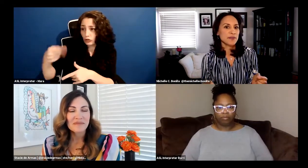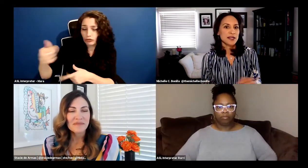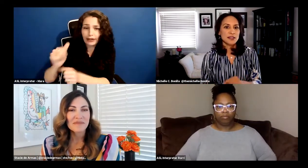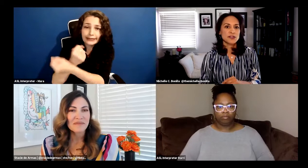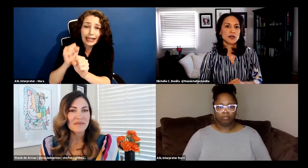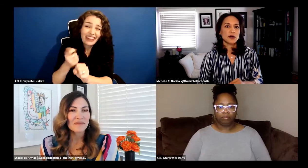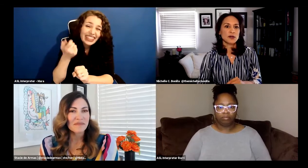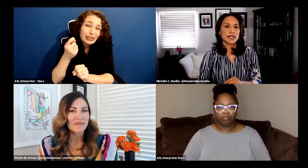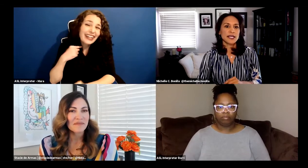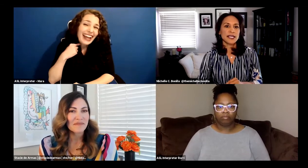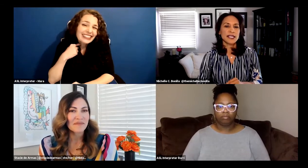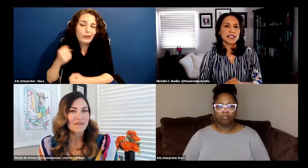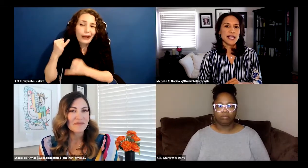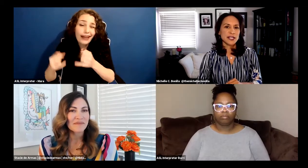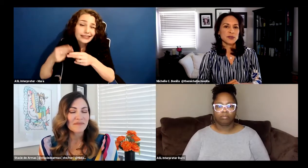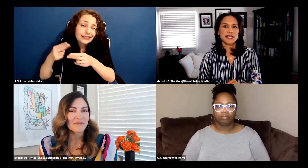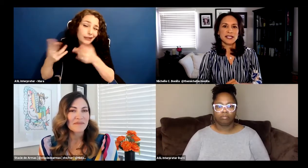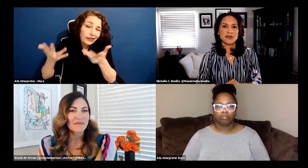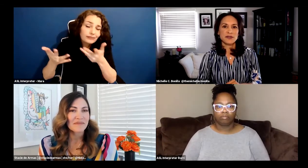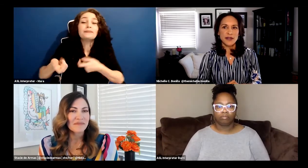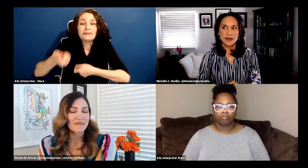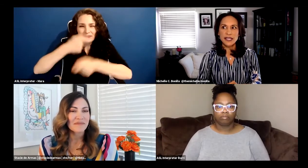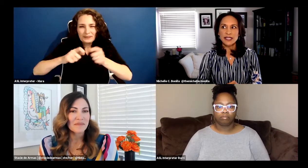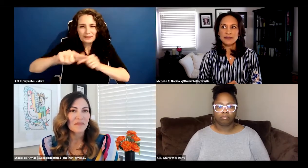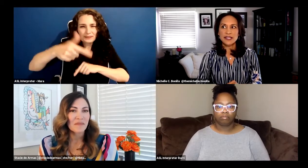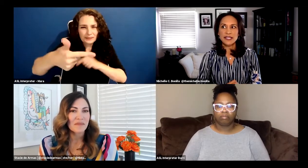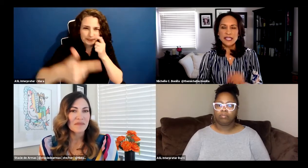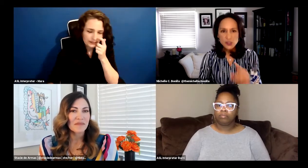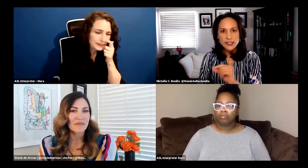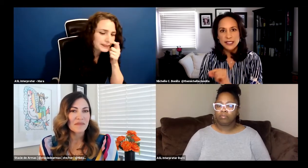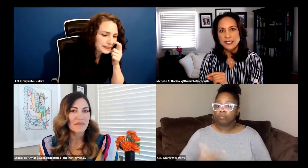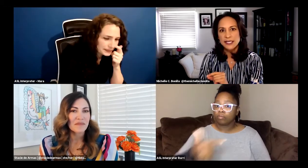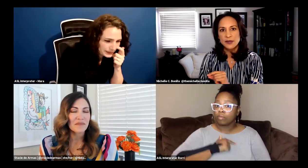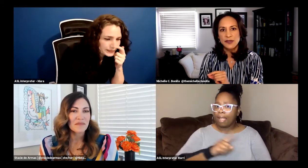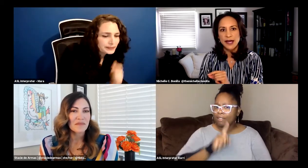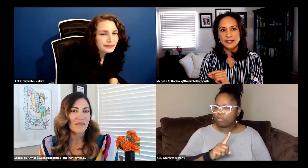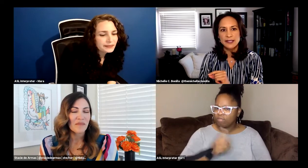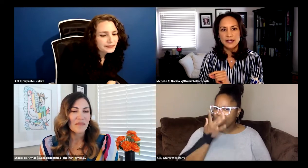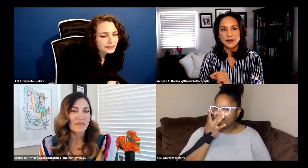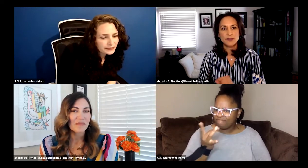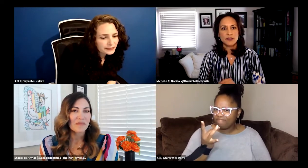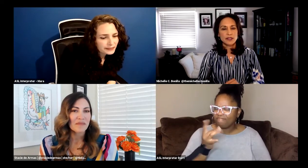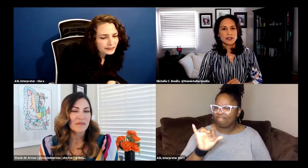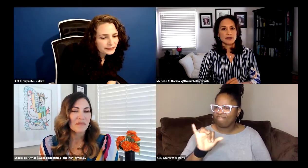surname. So it is actually very interesting to hear that